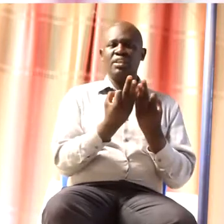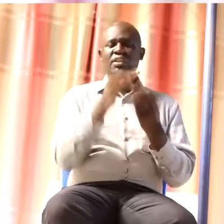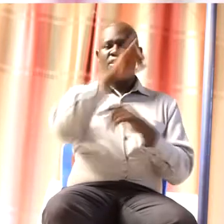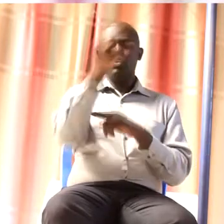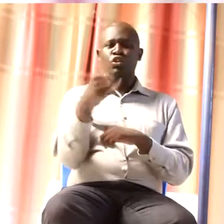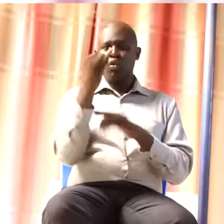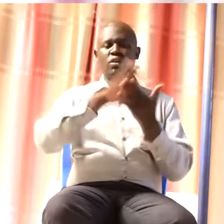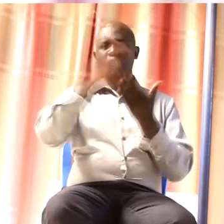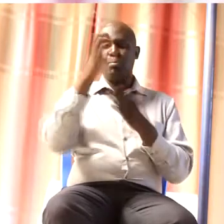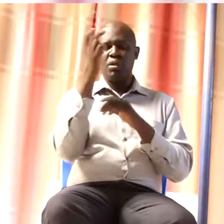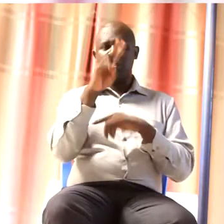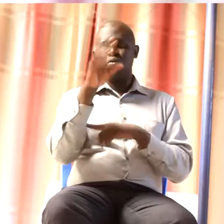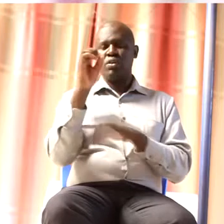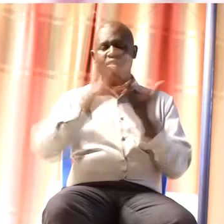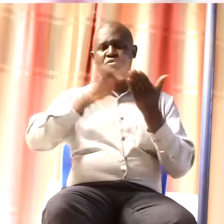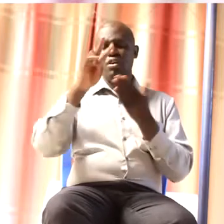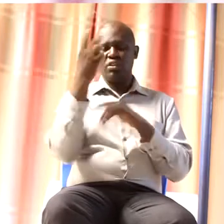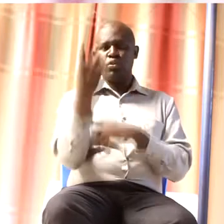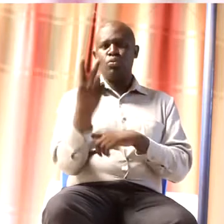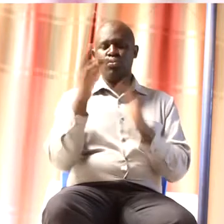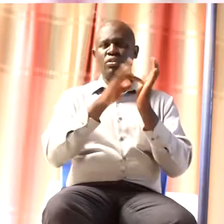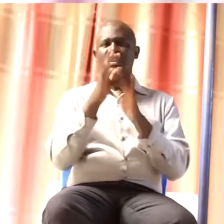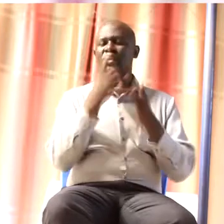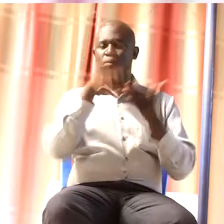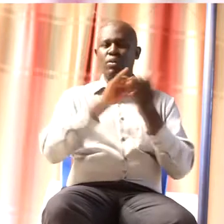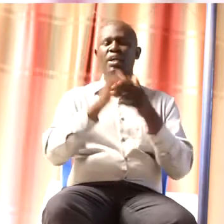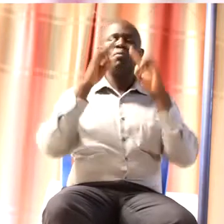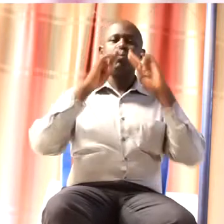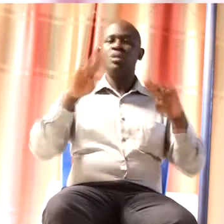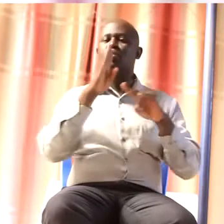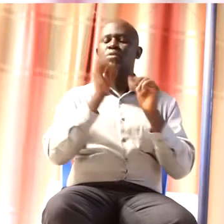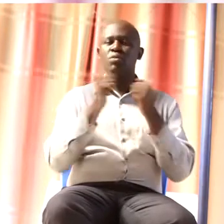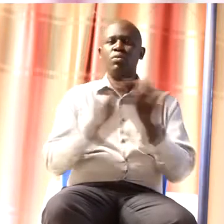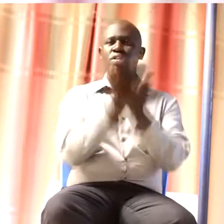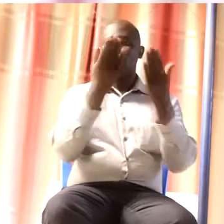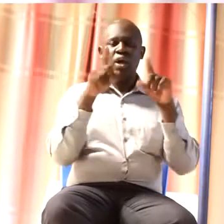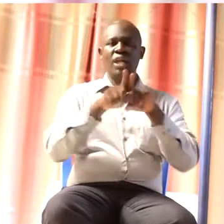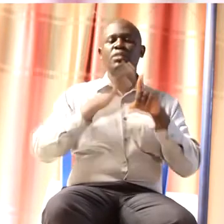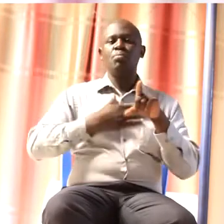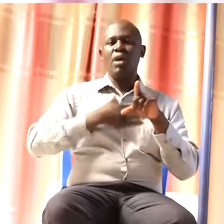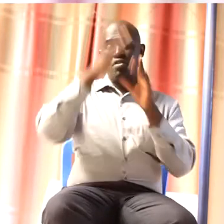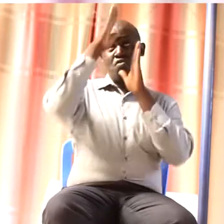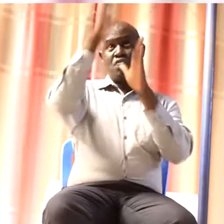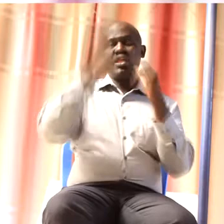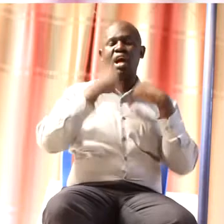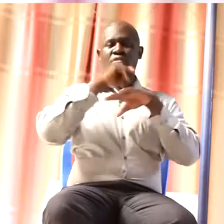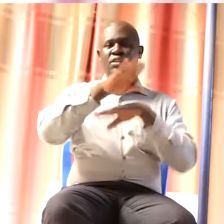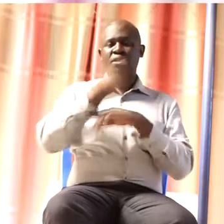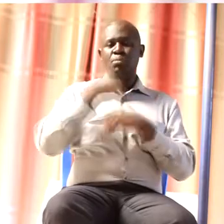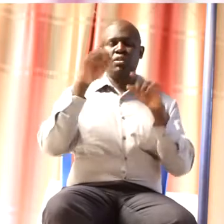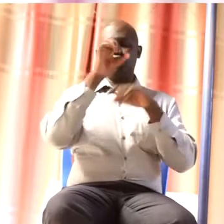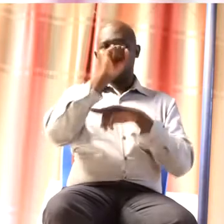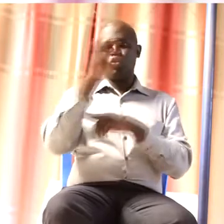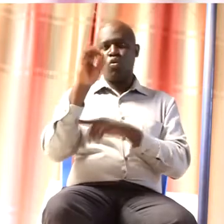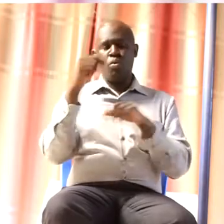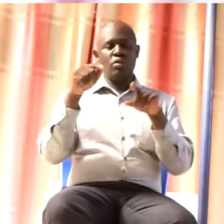chapter 20 verse 2, Jesus said, "Peace be with you. As my Father has sent me, even so I send